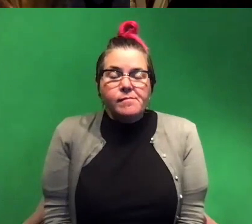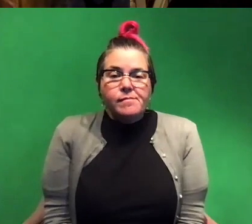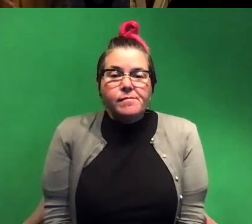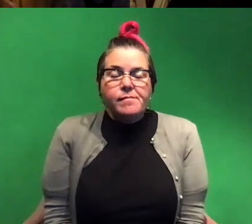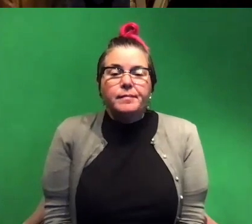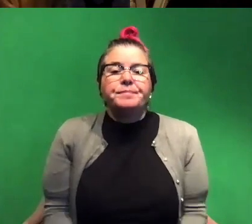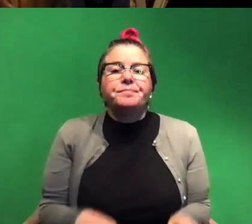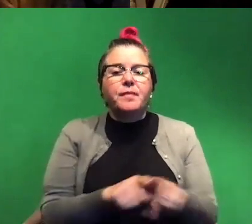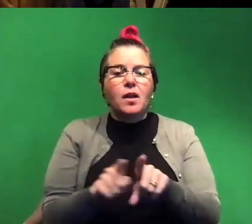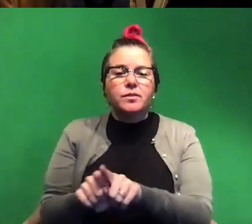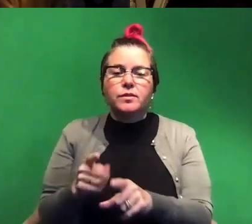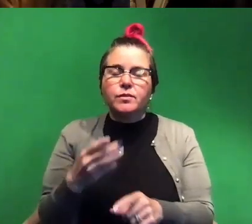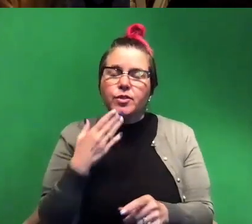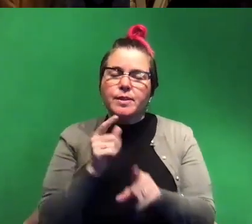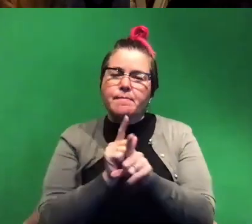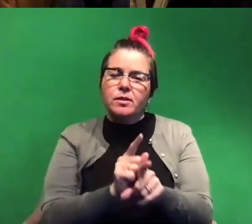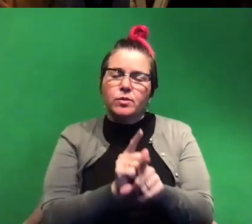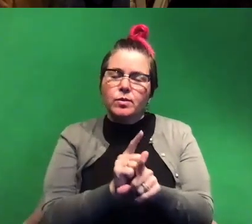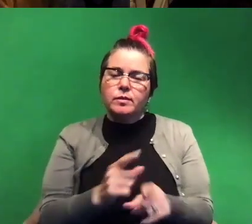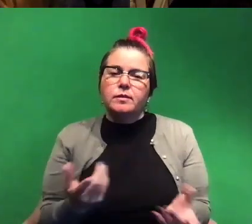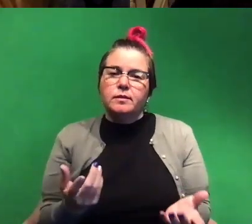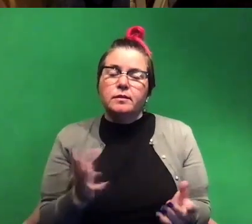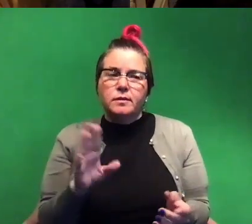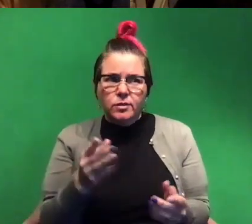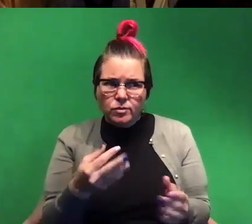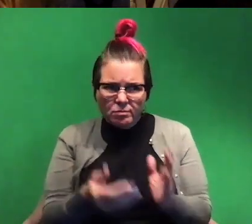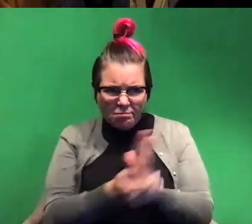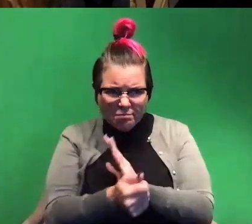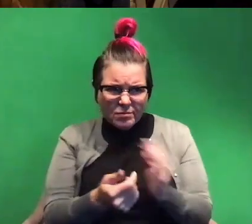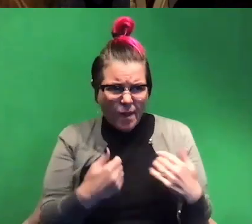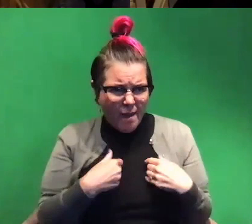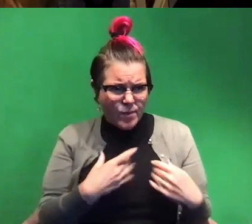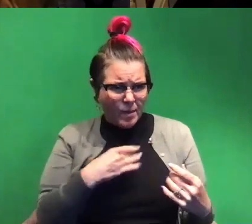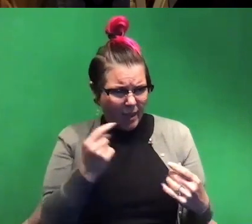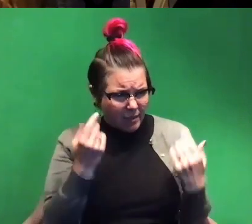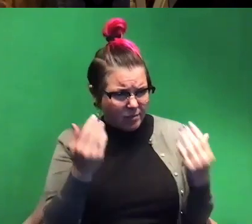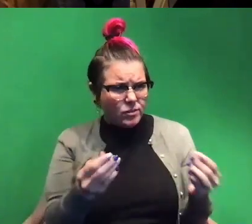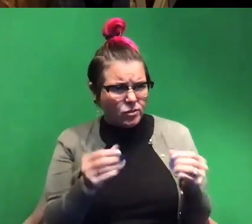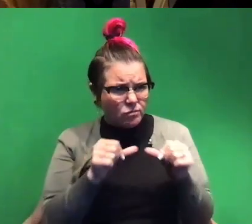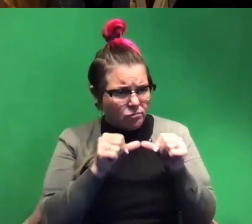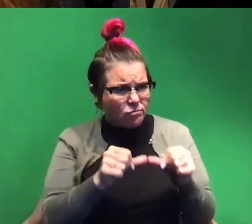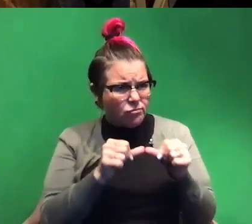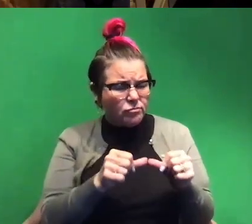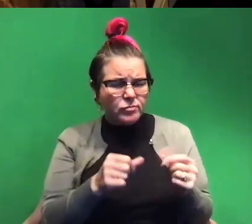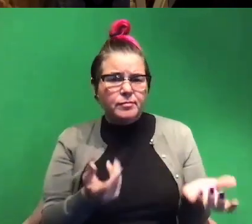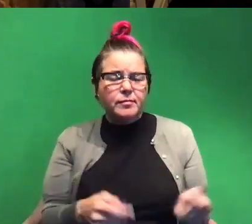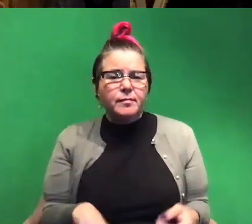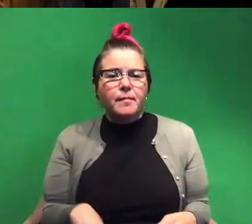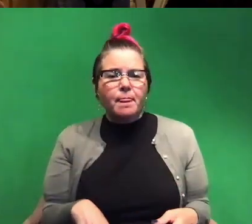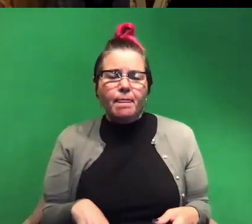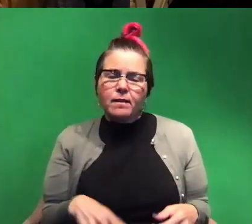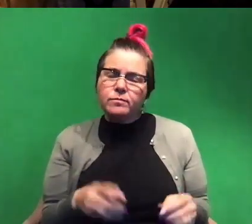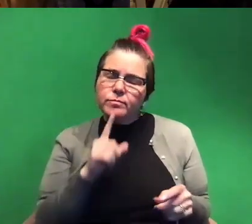also having really good mentors that were like, hey, you're good at this, like, you like this, you should do this in the field. That's incredibly